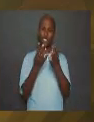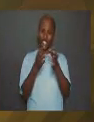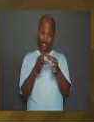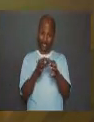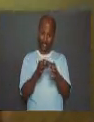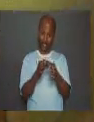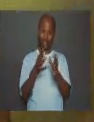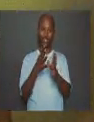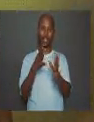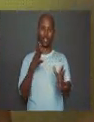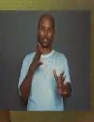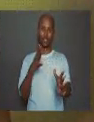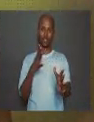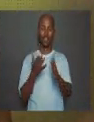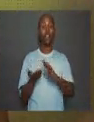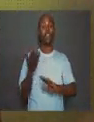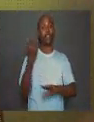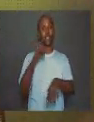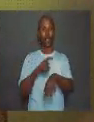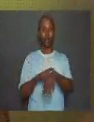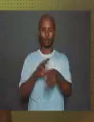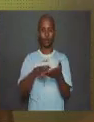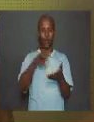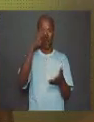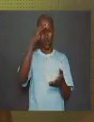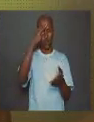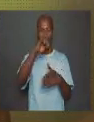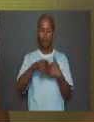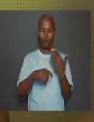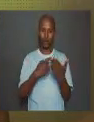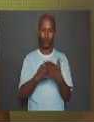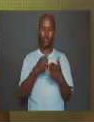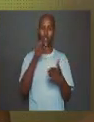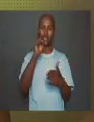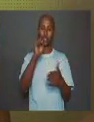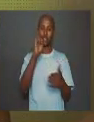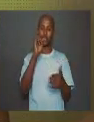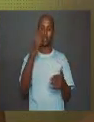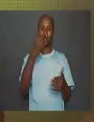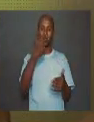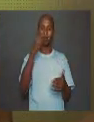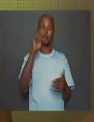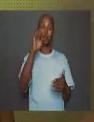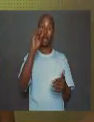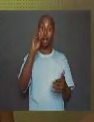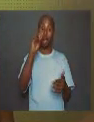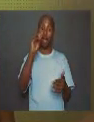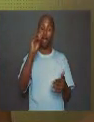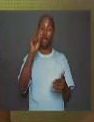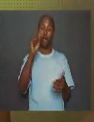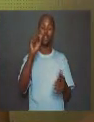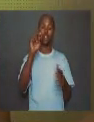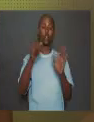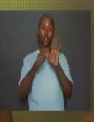series. Last time, we learned about sigma notation and how to